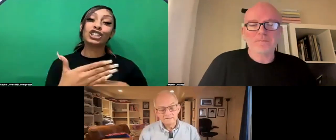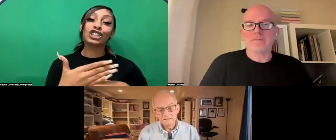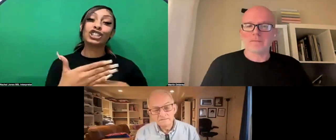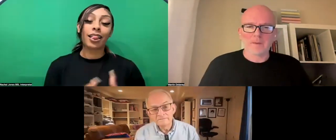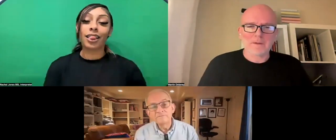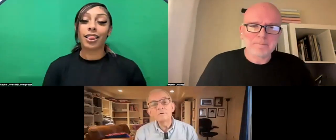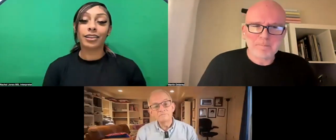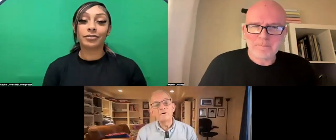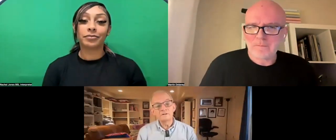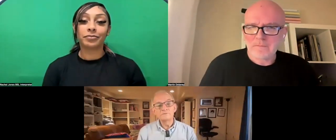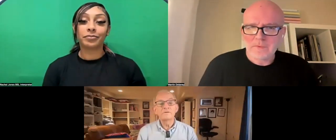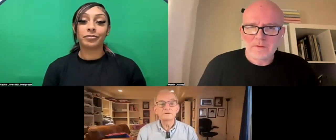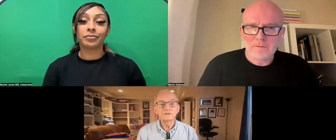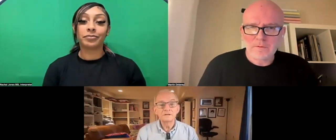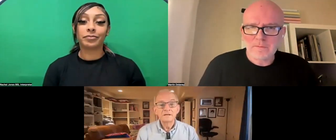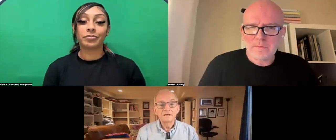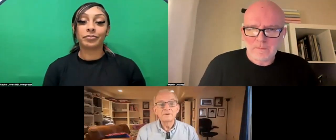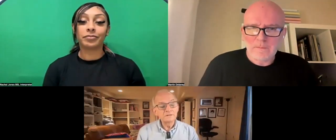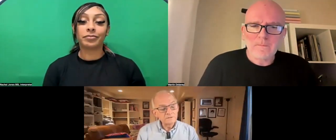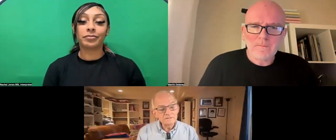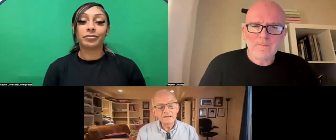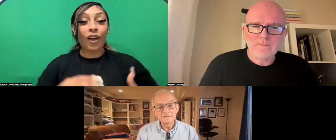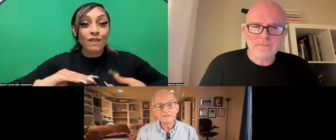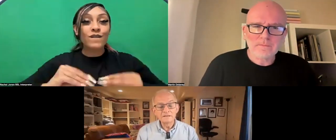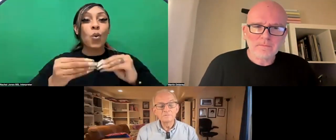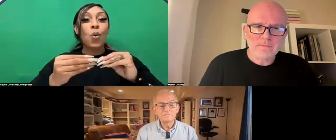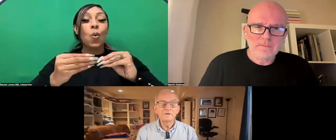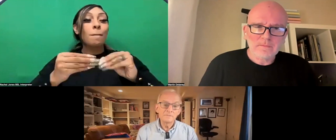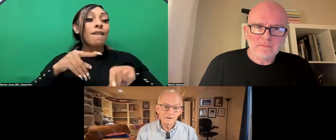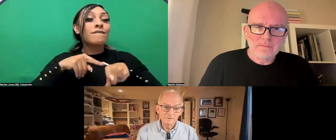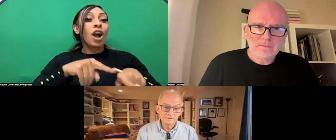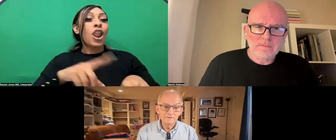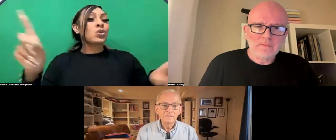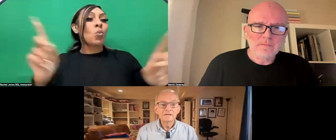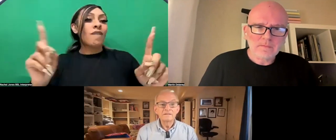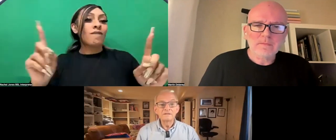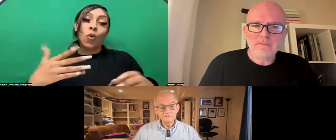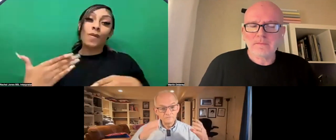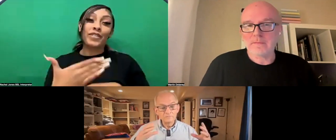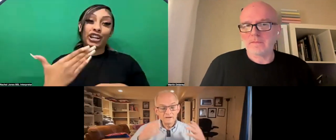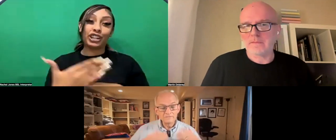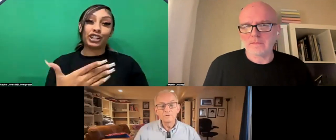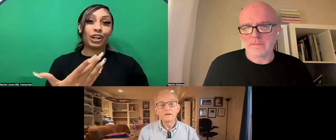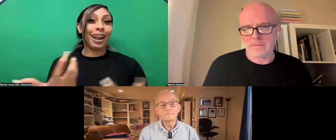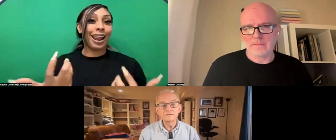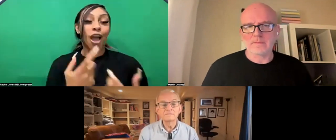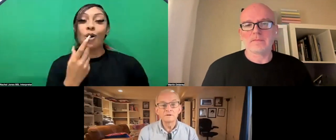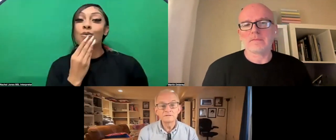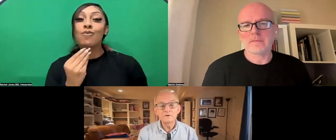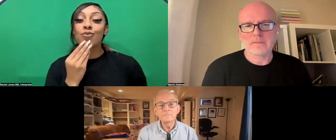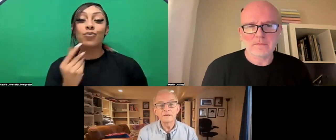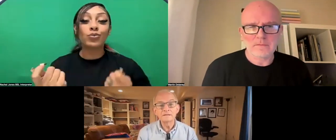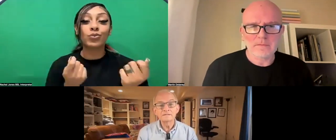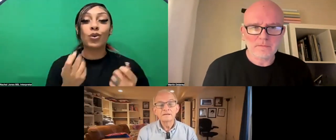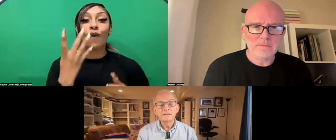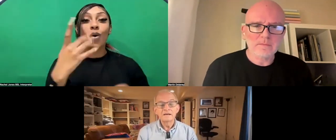yeah, form follows function, but it turns out to be that it was very popular, this 4x4 matrix of large